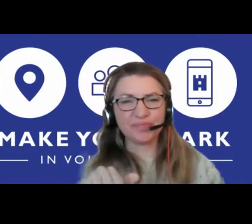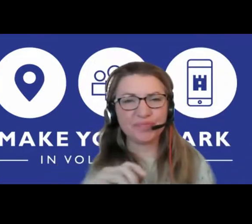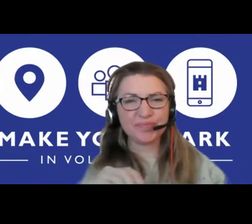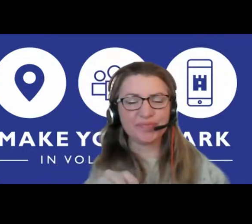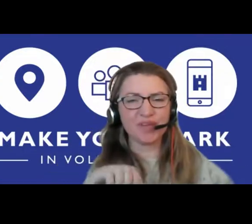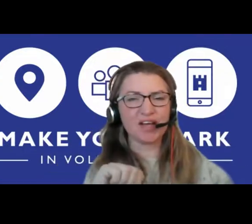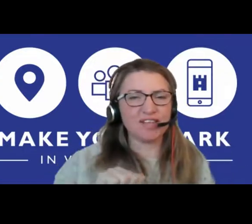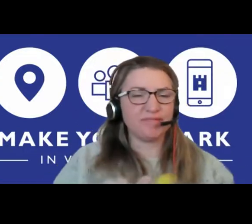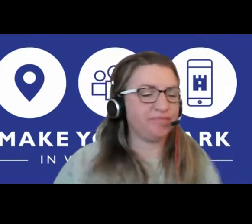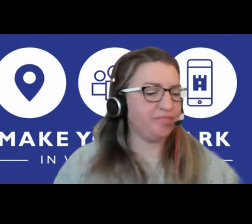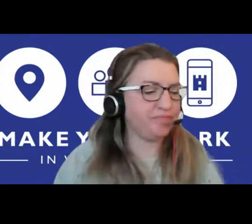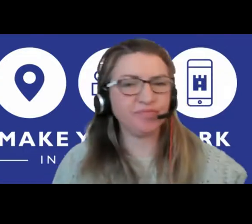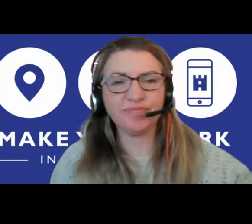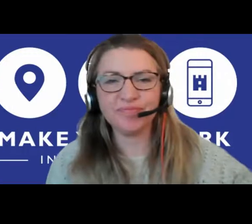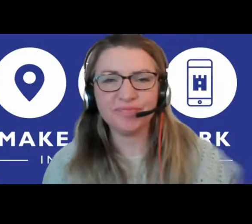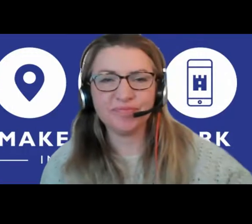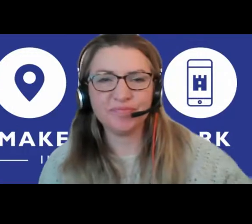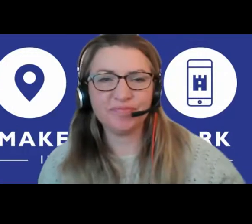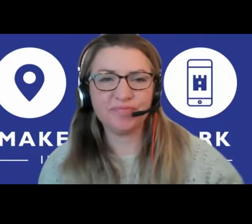We were really hoping for that one. So it's,